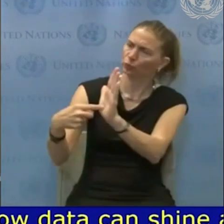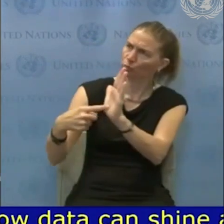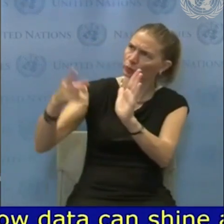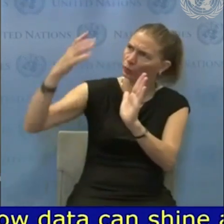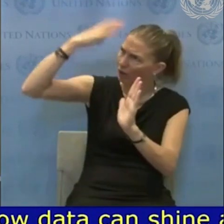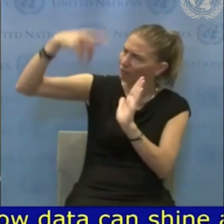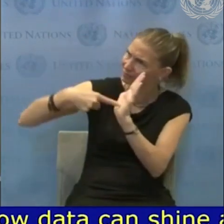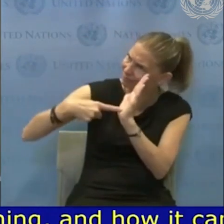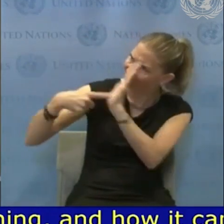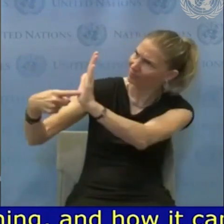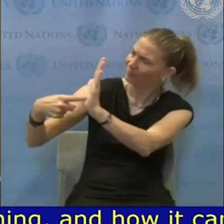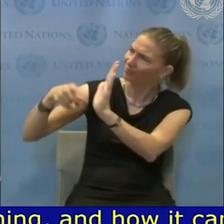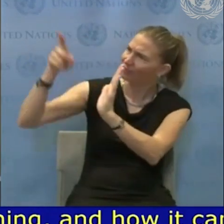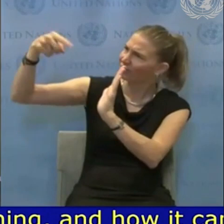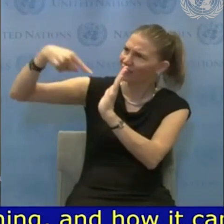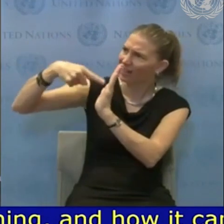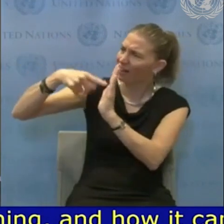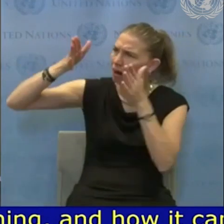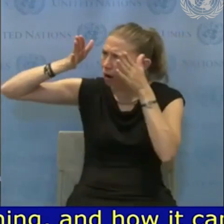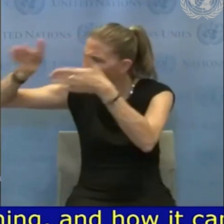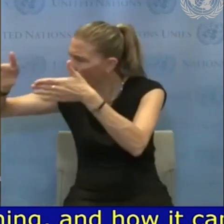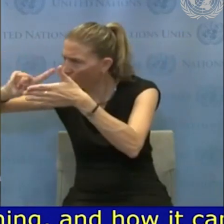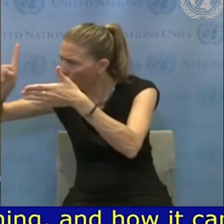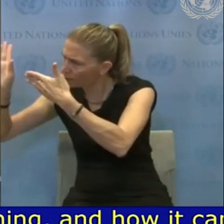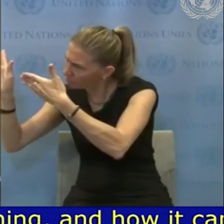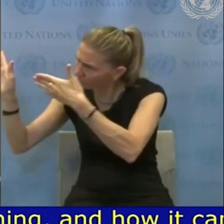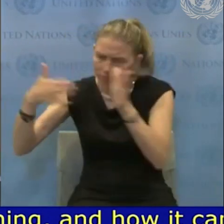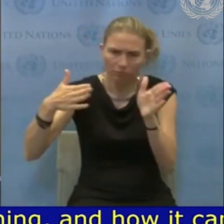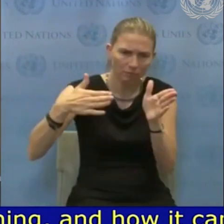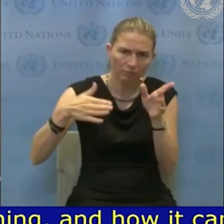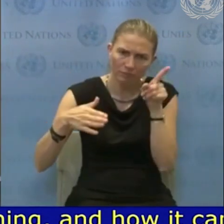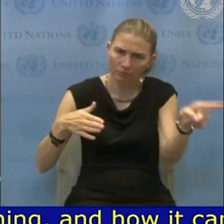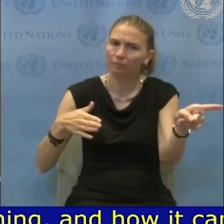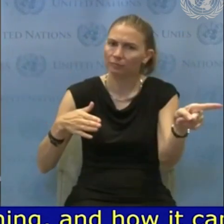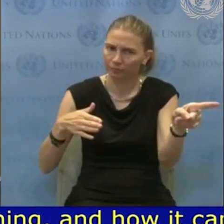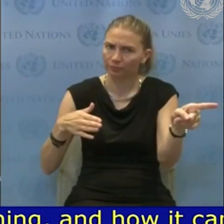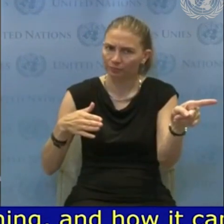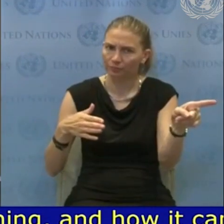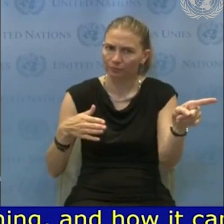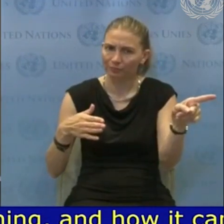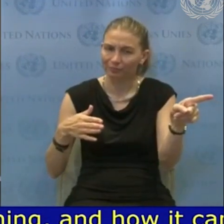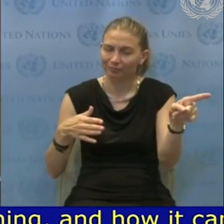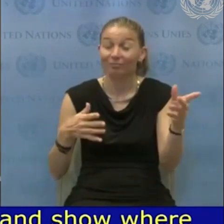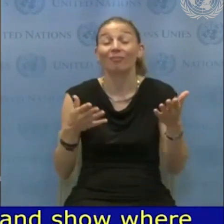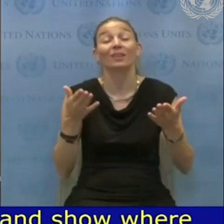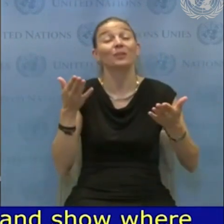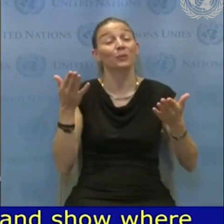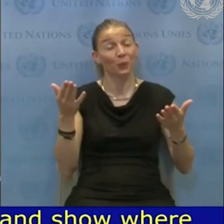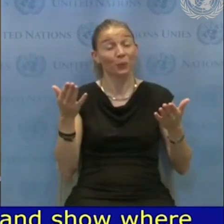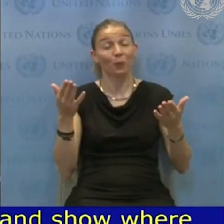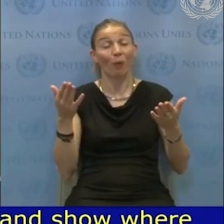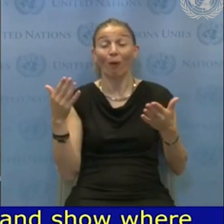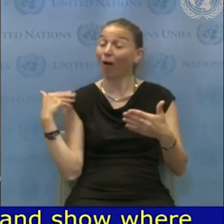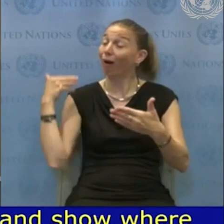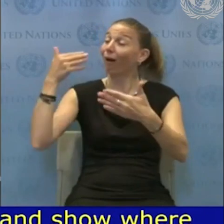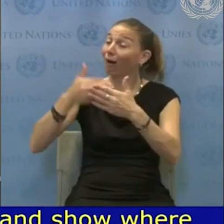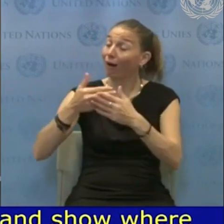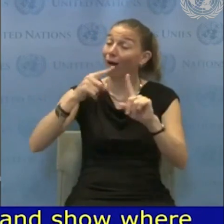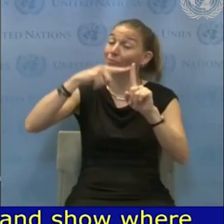their energy and their attention. But there is a big injustice at the heart of our global